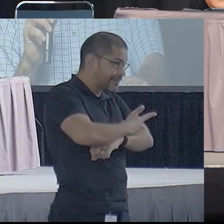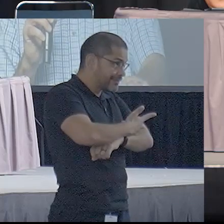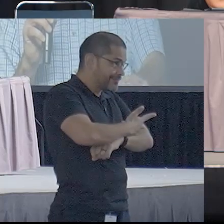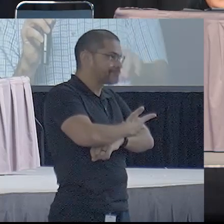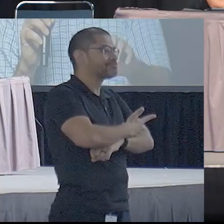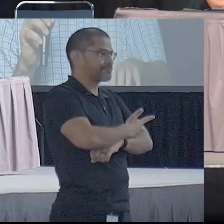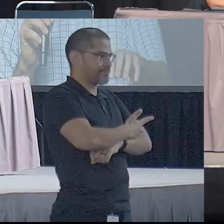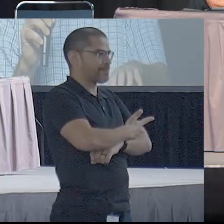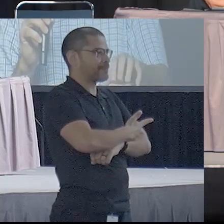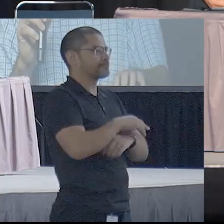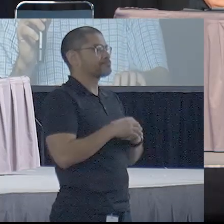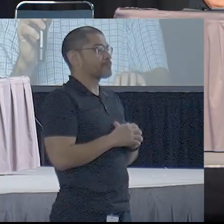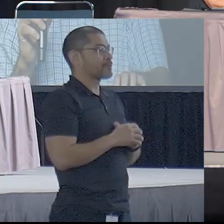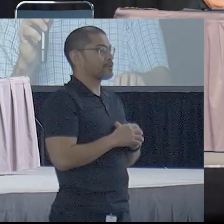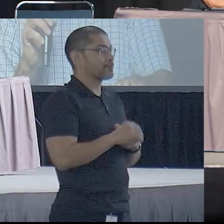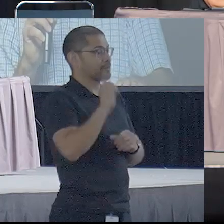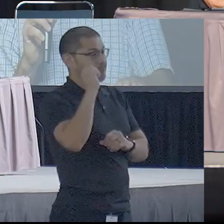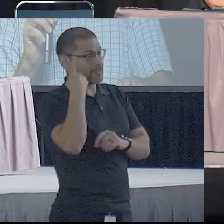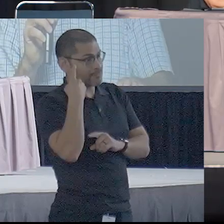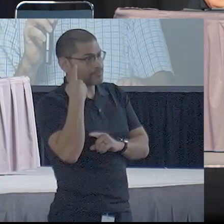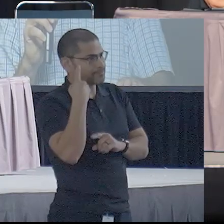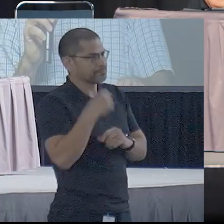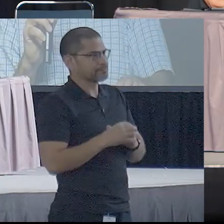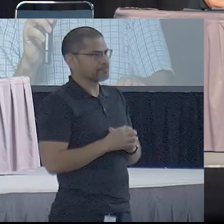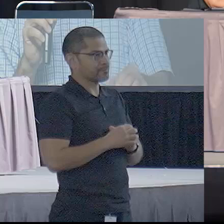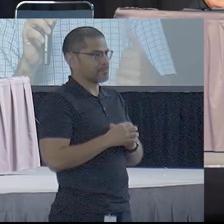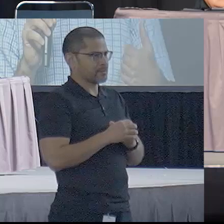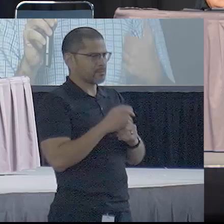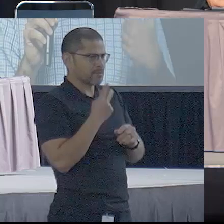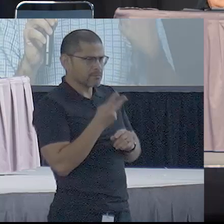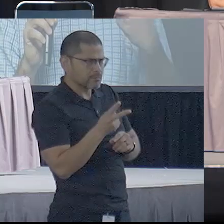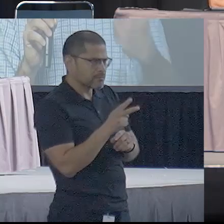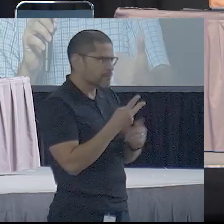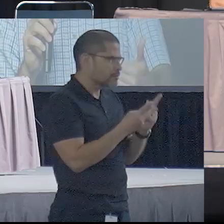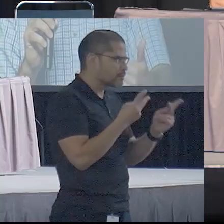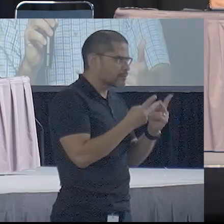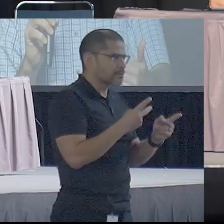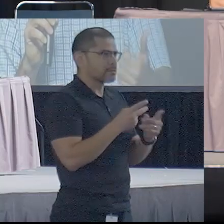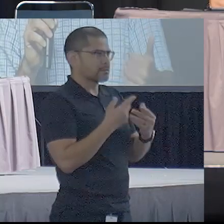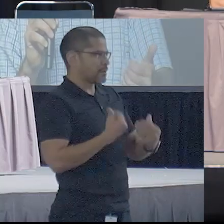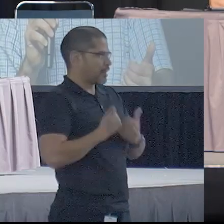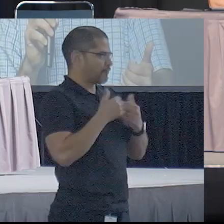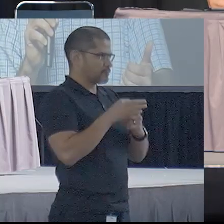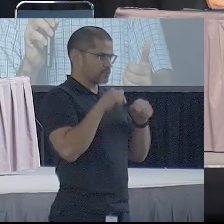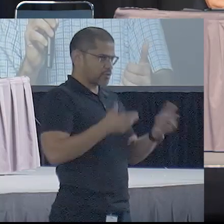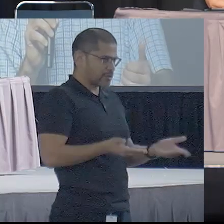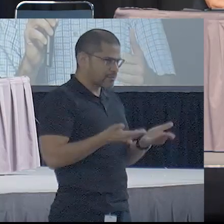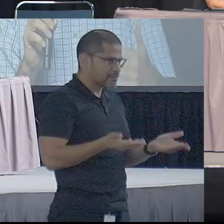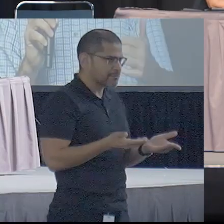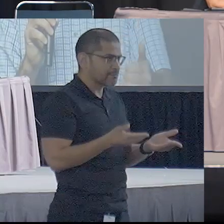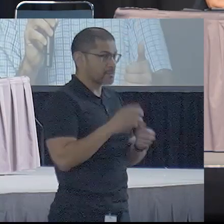Governor's Committee saw something special in this event. The fact that there's special outreach to the disability community